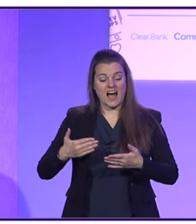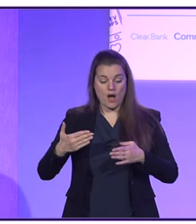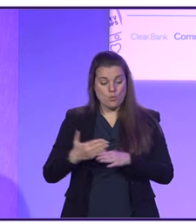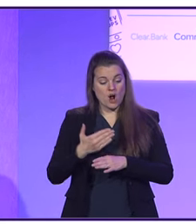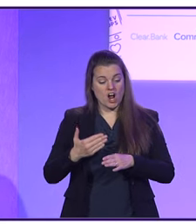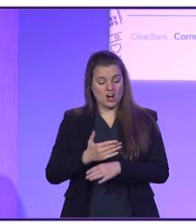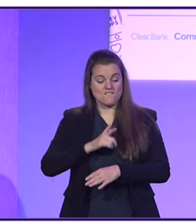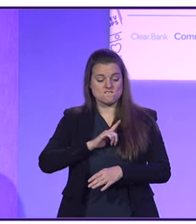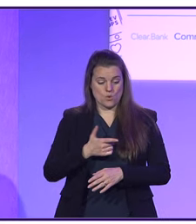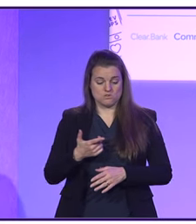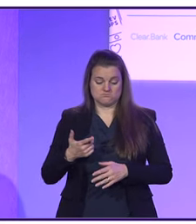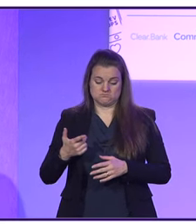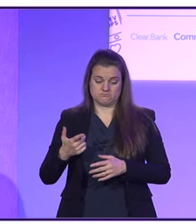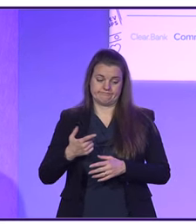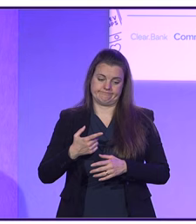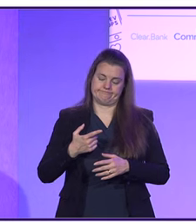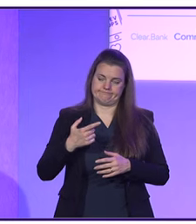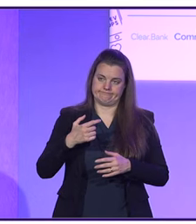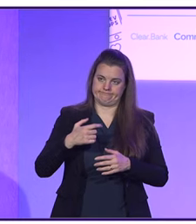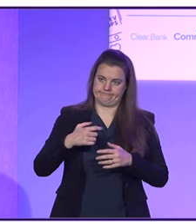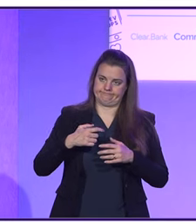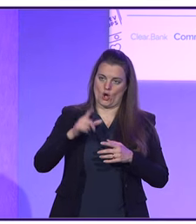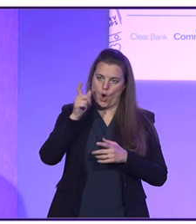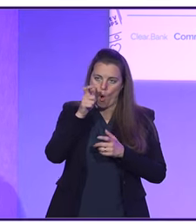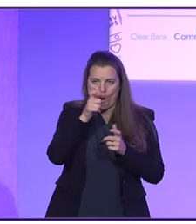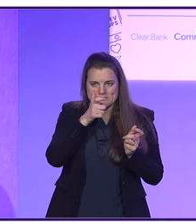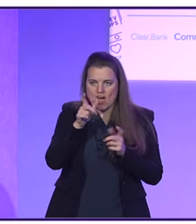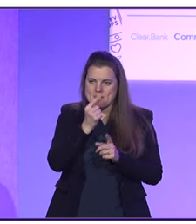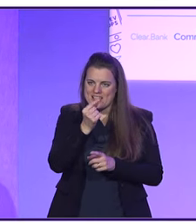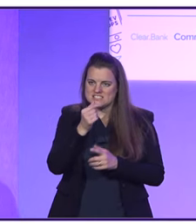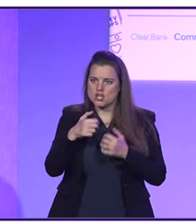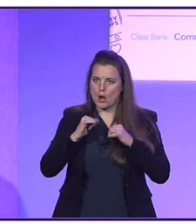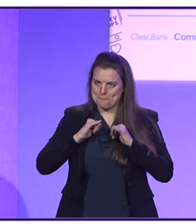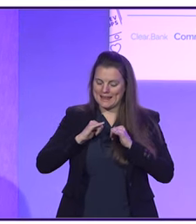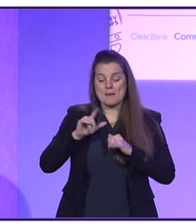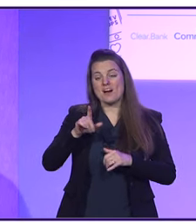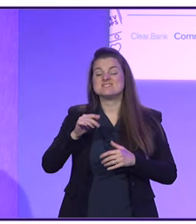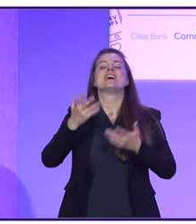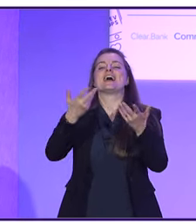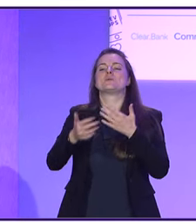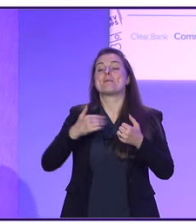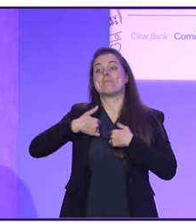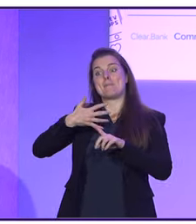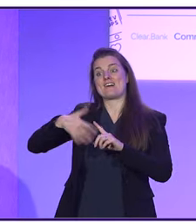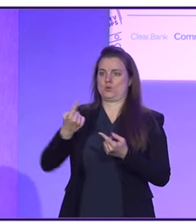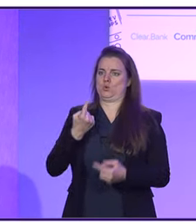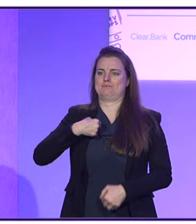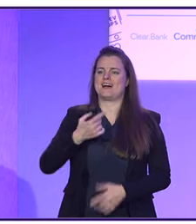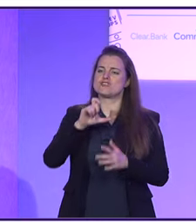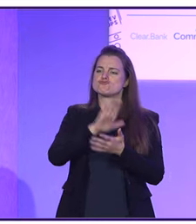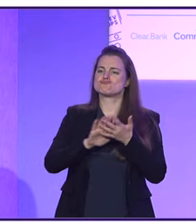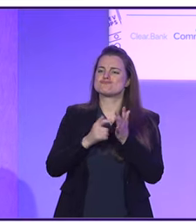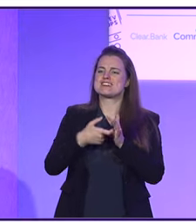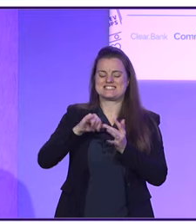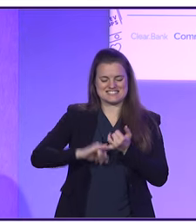company, but just a little background. I'm Chris. So I spent 10 years, I was Java engineer,